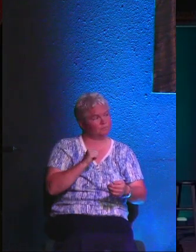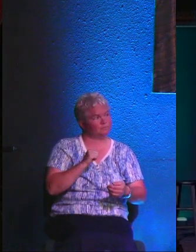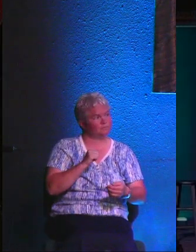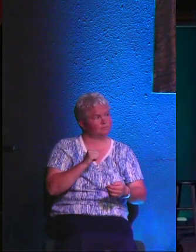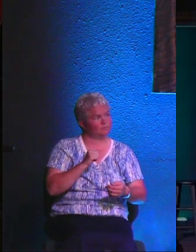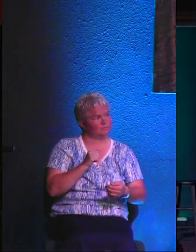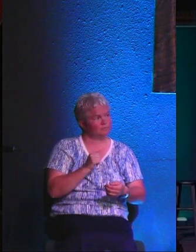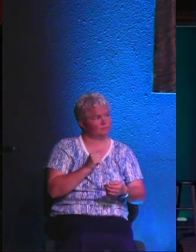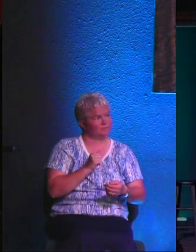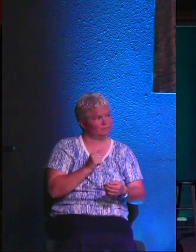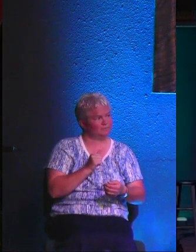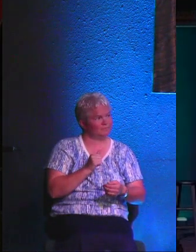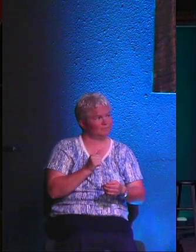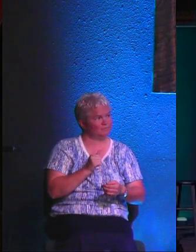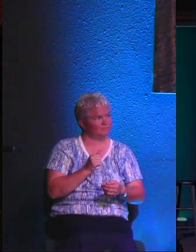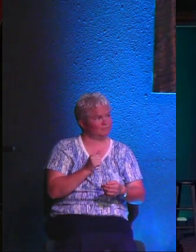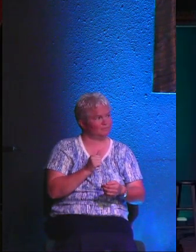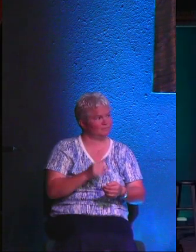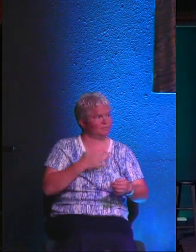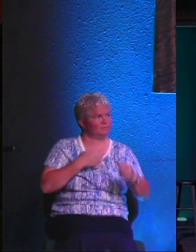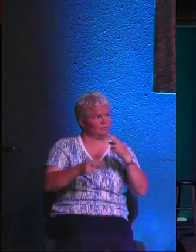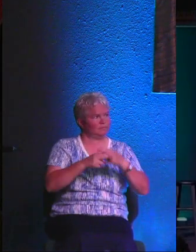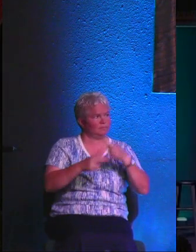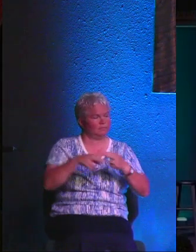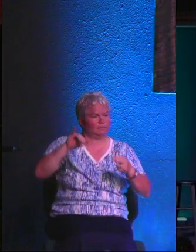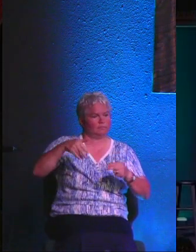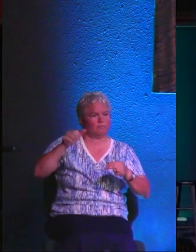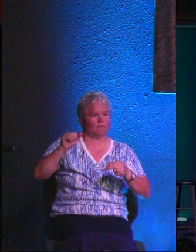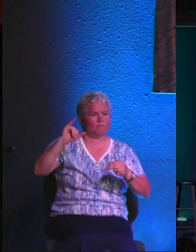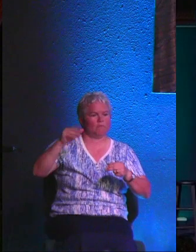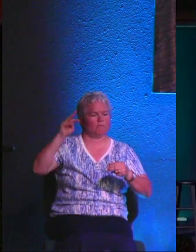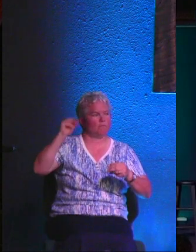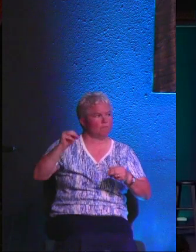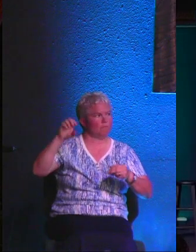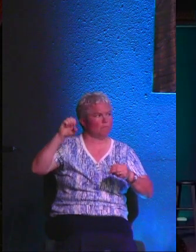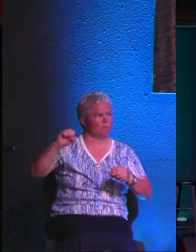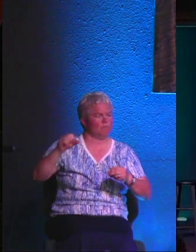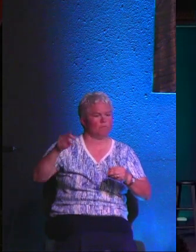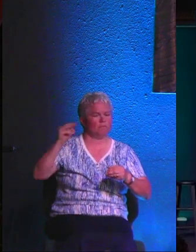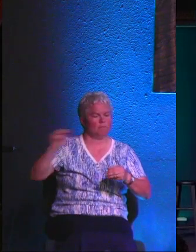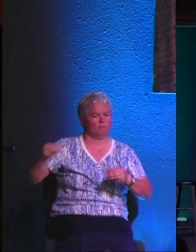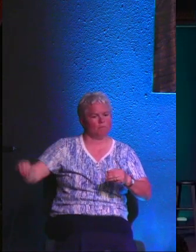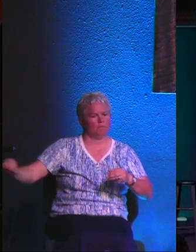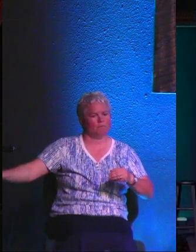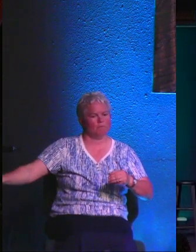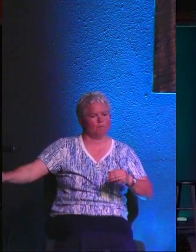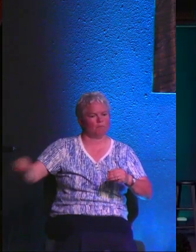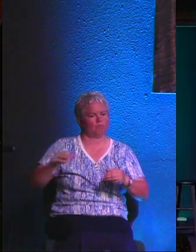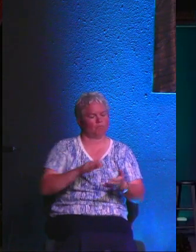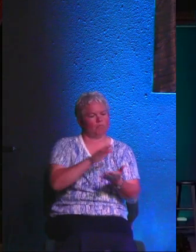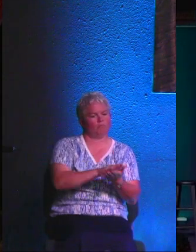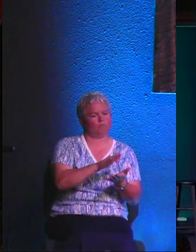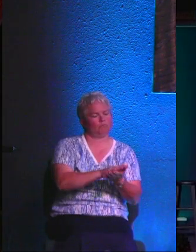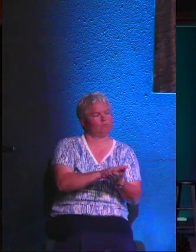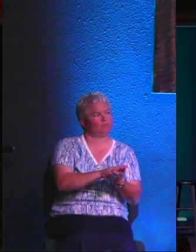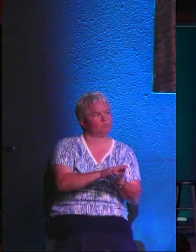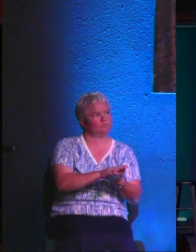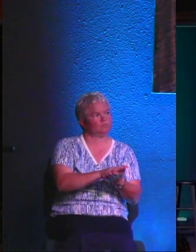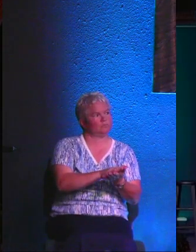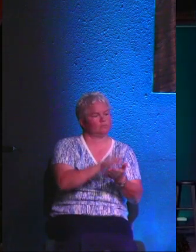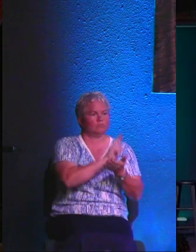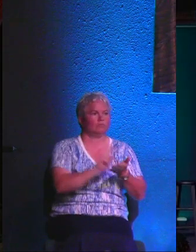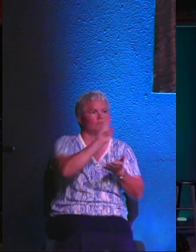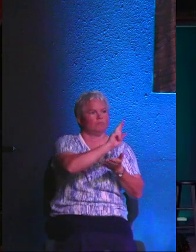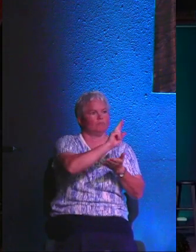me, we're flubbing this morning. My name is Jamie, and I'm the executive director of the Missoula Women's Campus here in Montana.